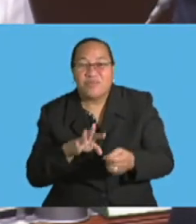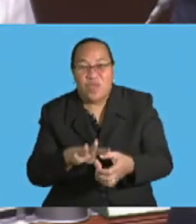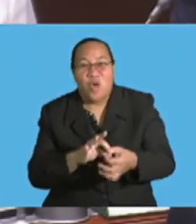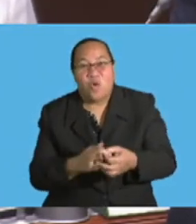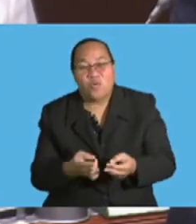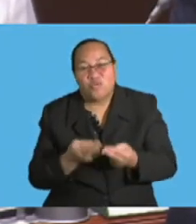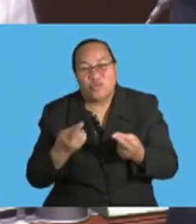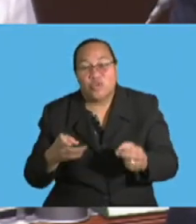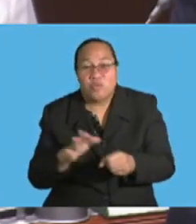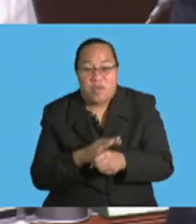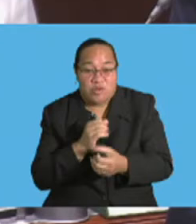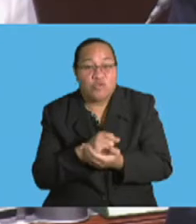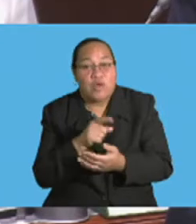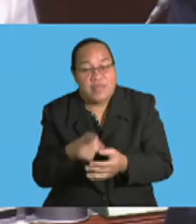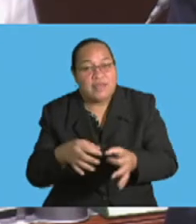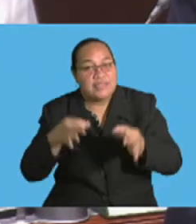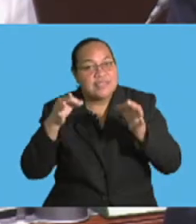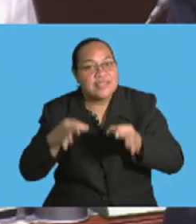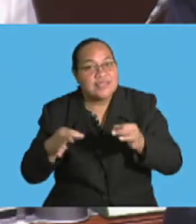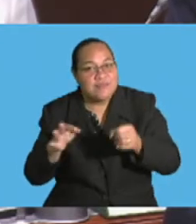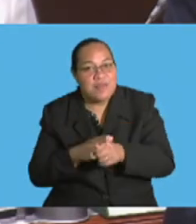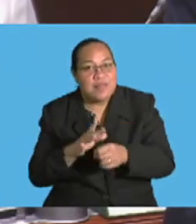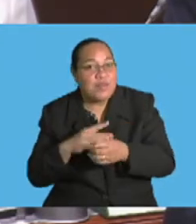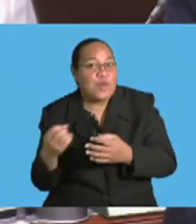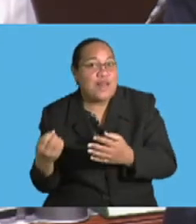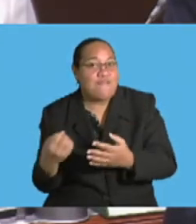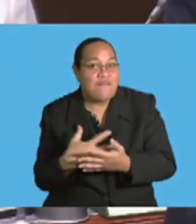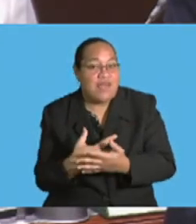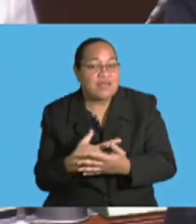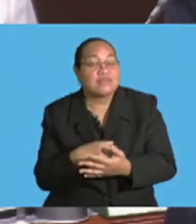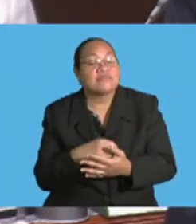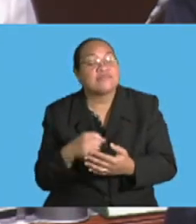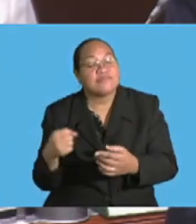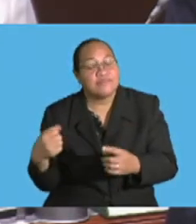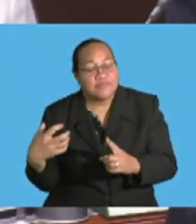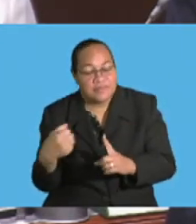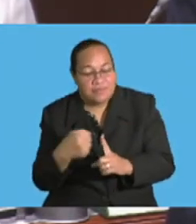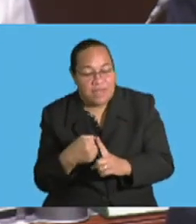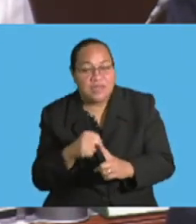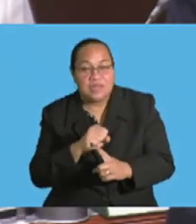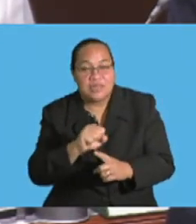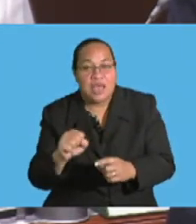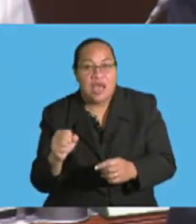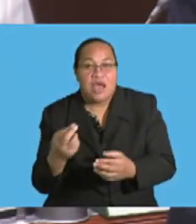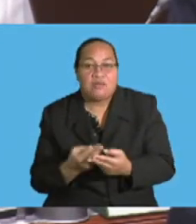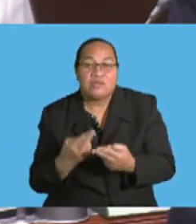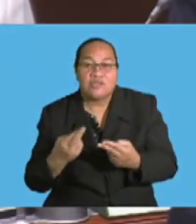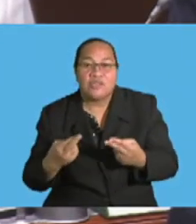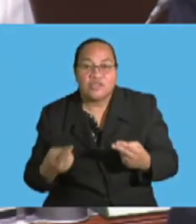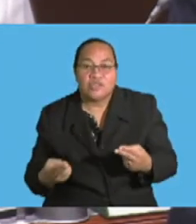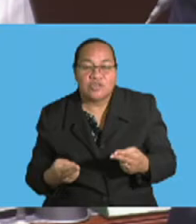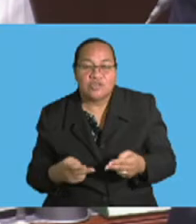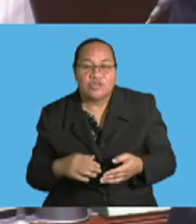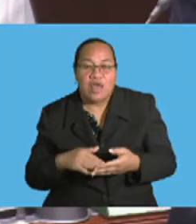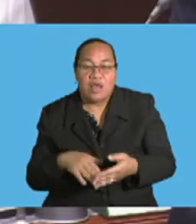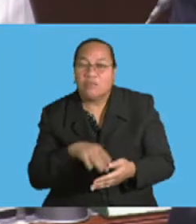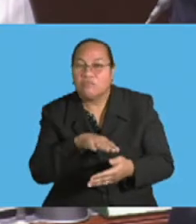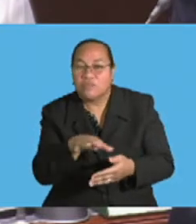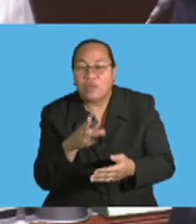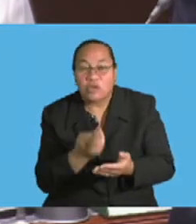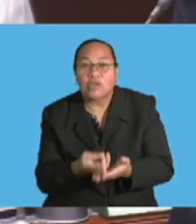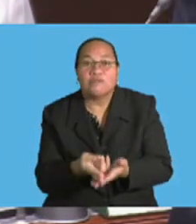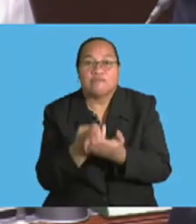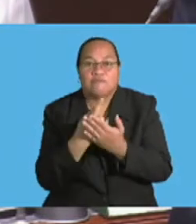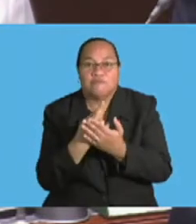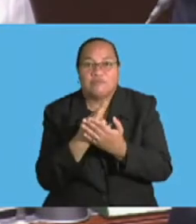in decision-making processes that affect their resources, and support efforts to increase the resiliency of the local iTaukei communities